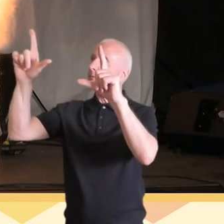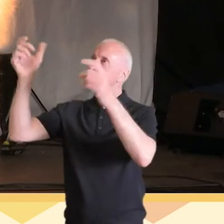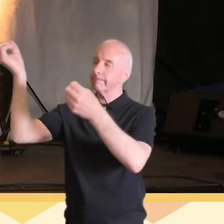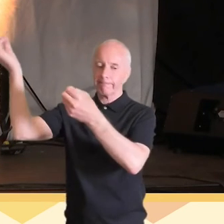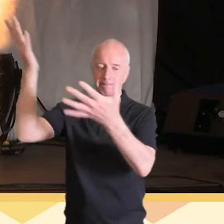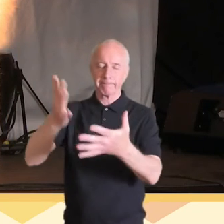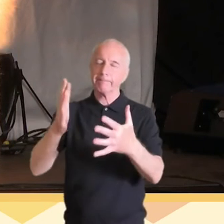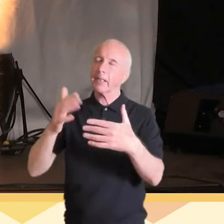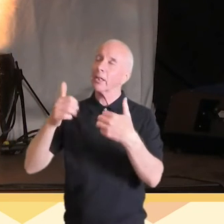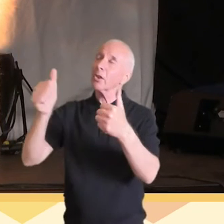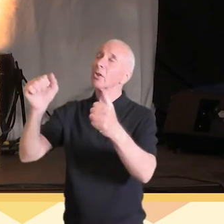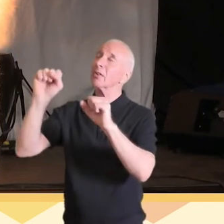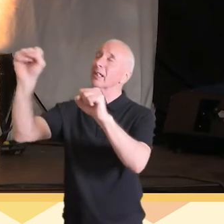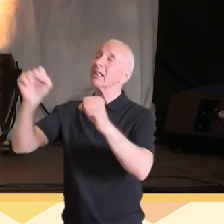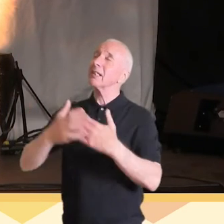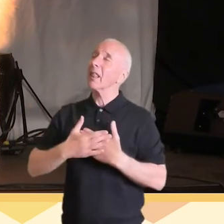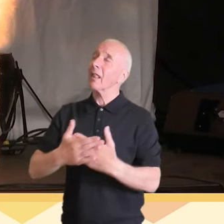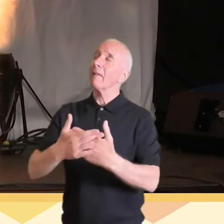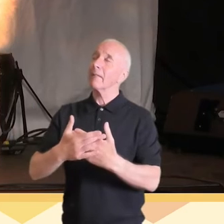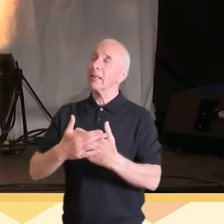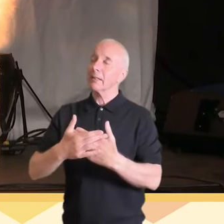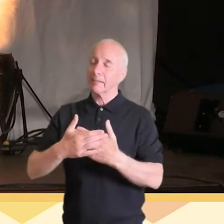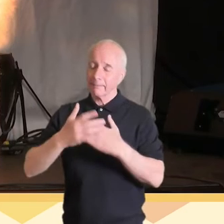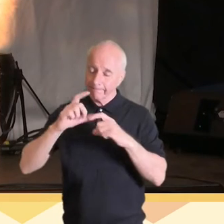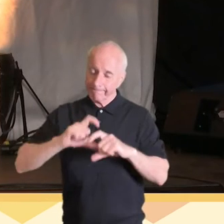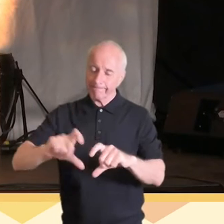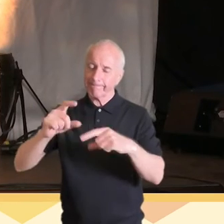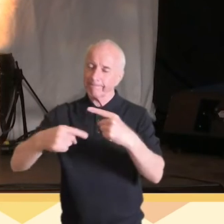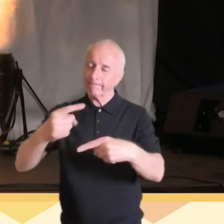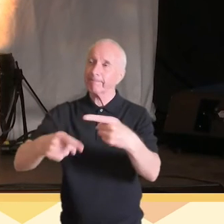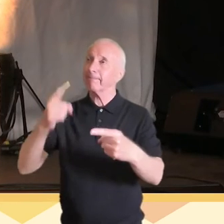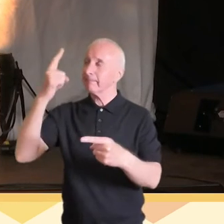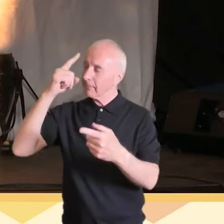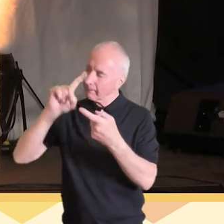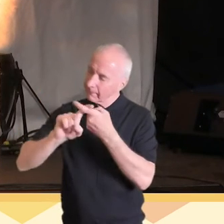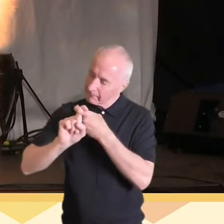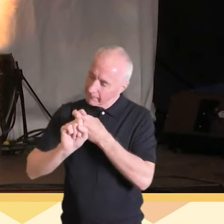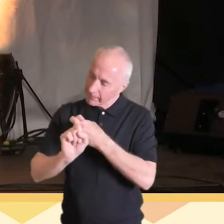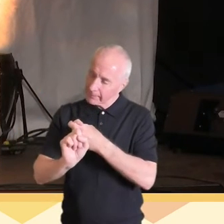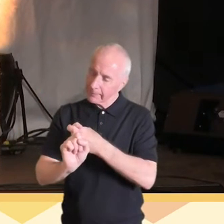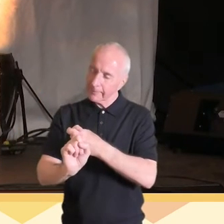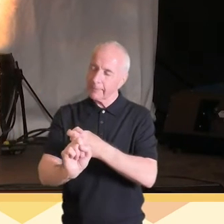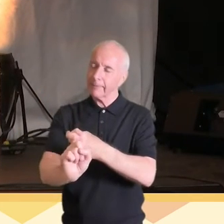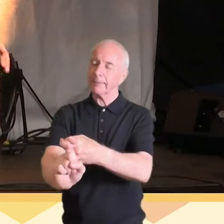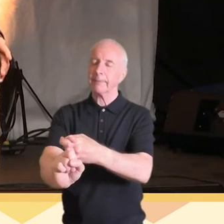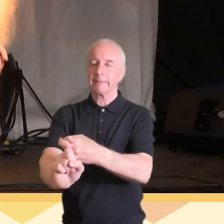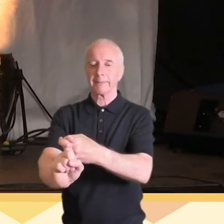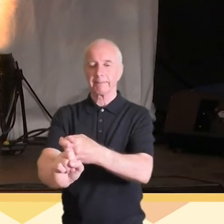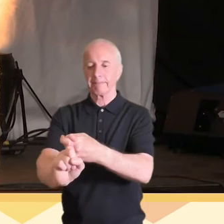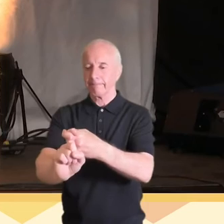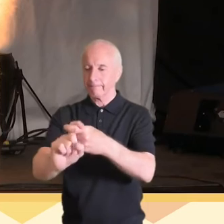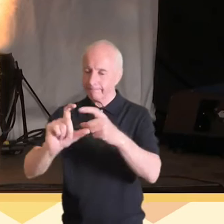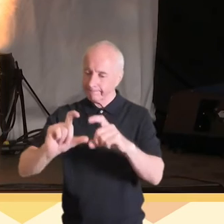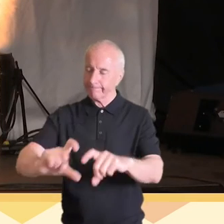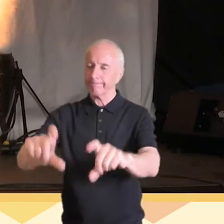his love endures forever. His faithfulness continues through all